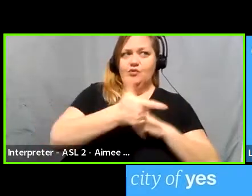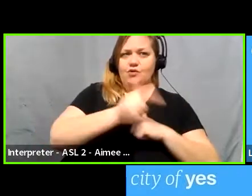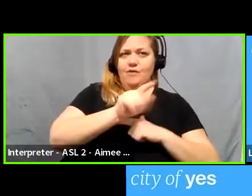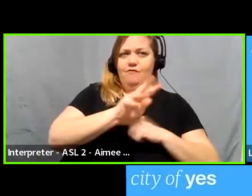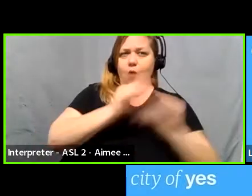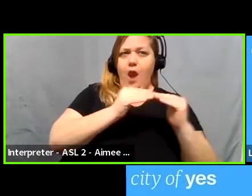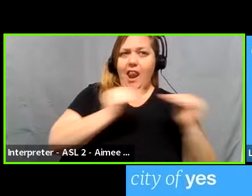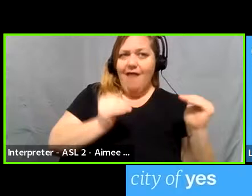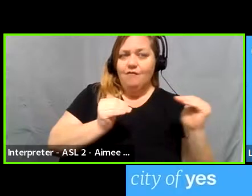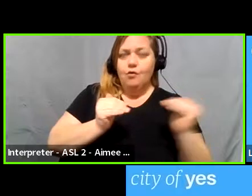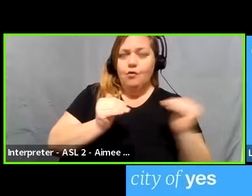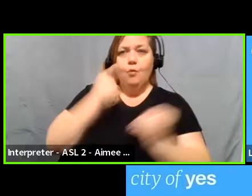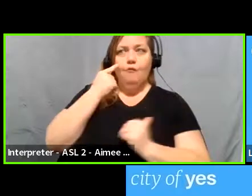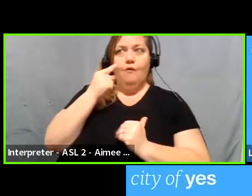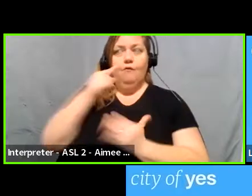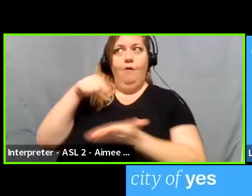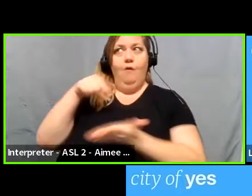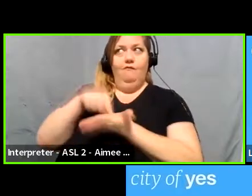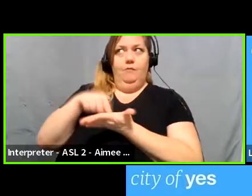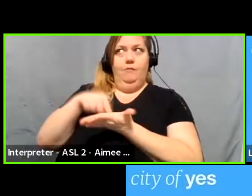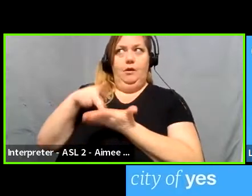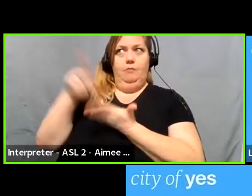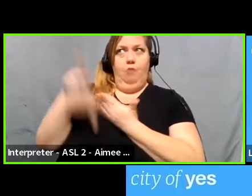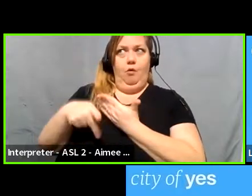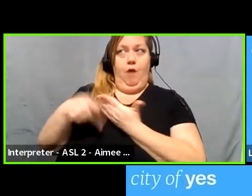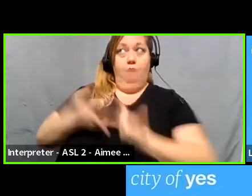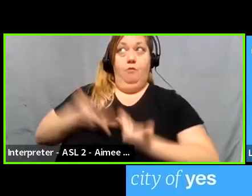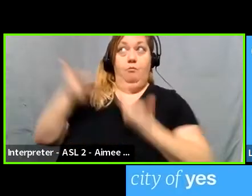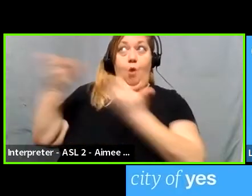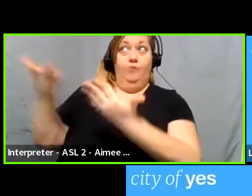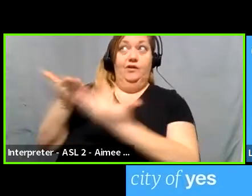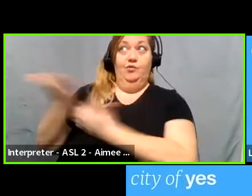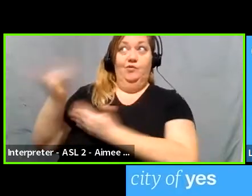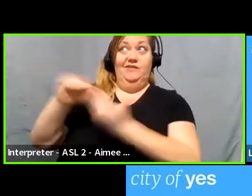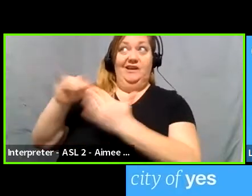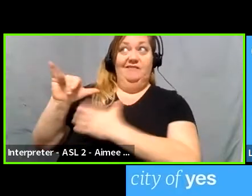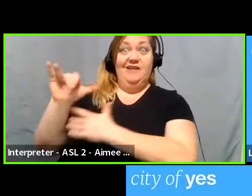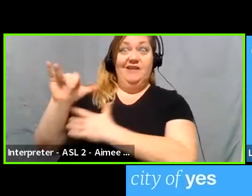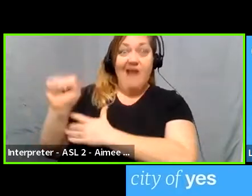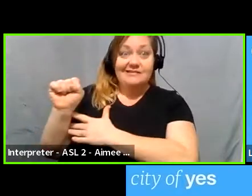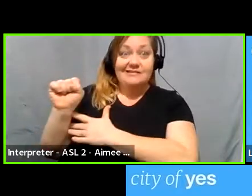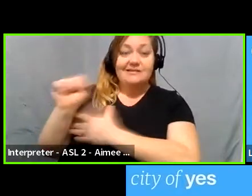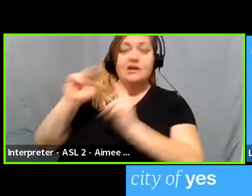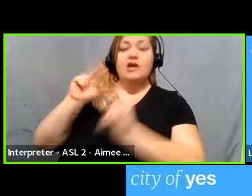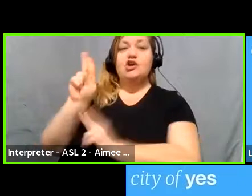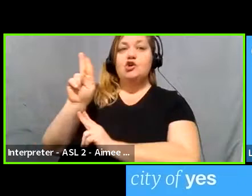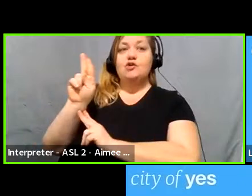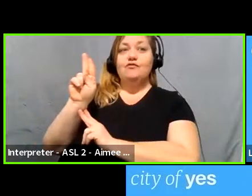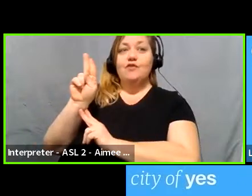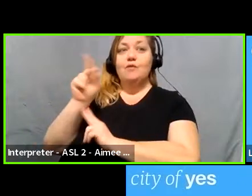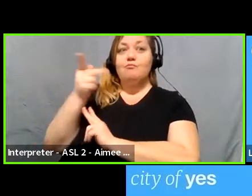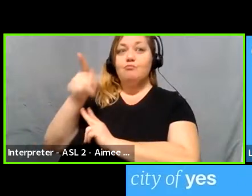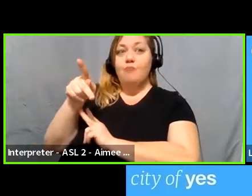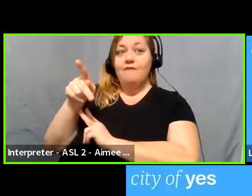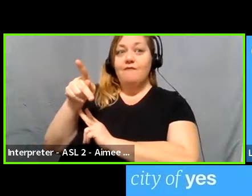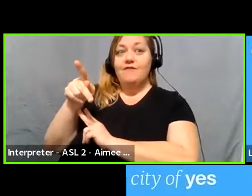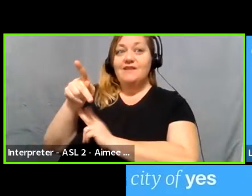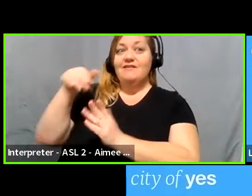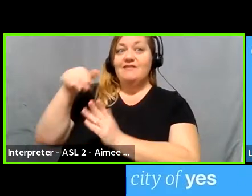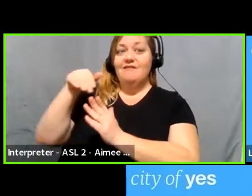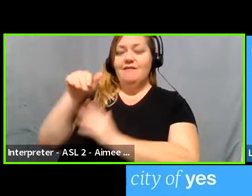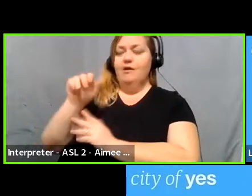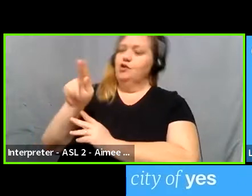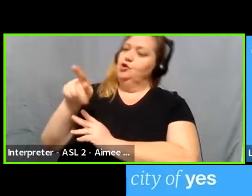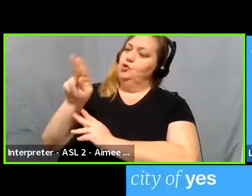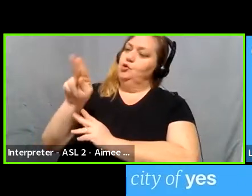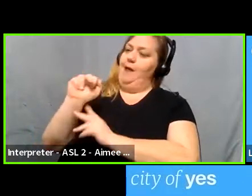because of affordability programs that we're proposing through City of Yes or Housing Opportunity, the universal affordability preference be targeting 60% AMI. And